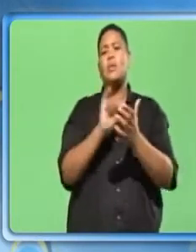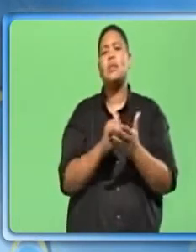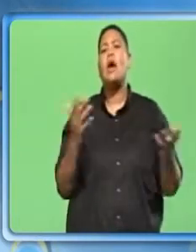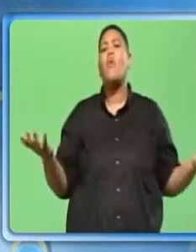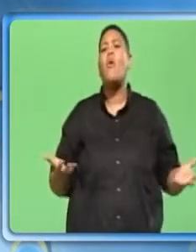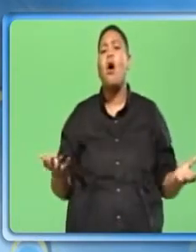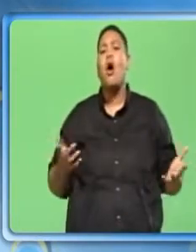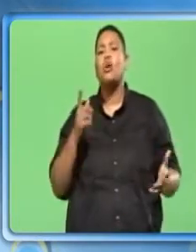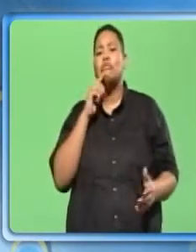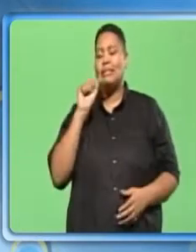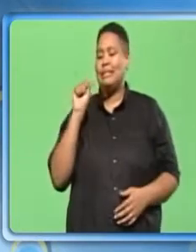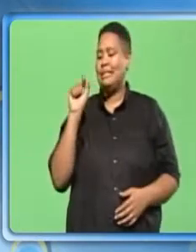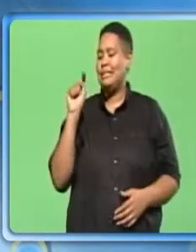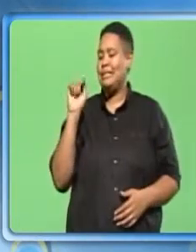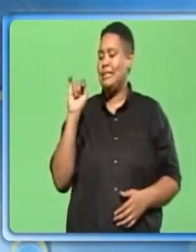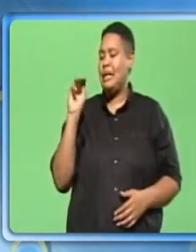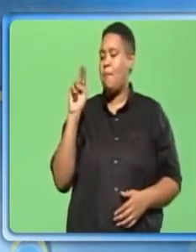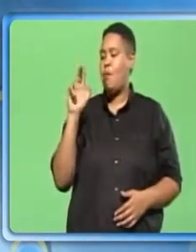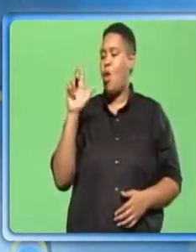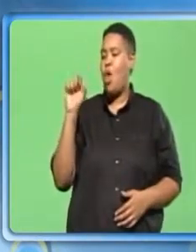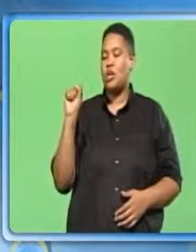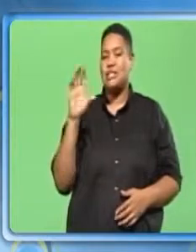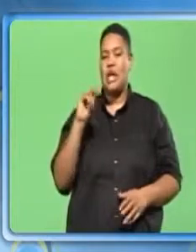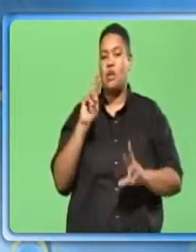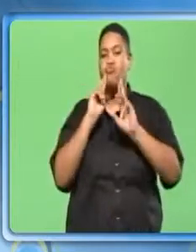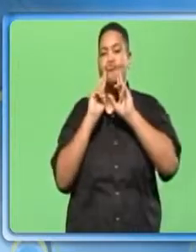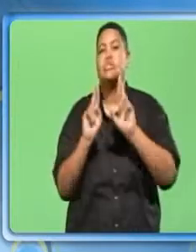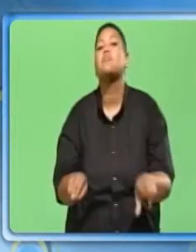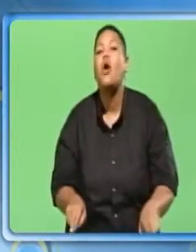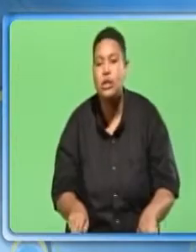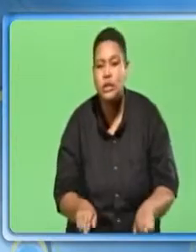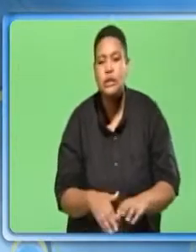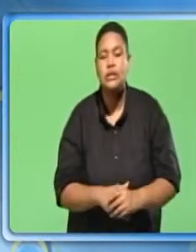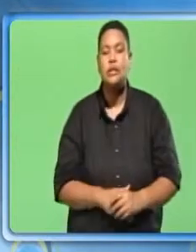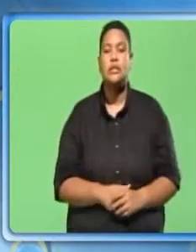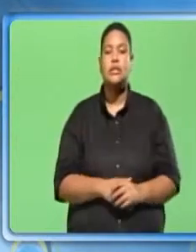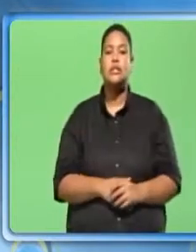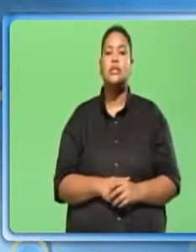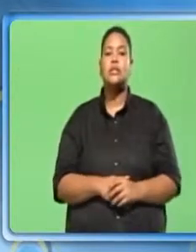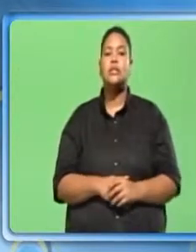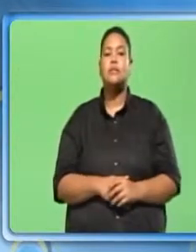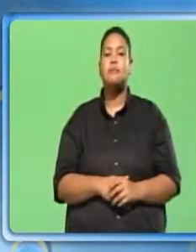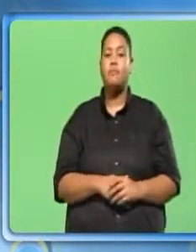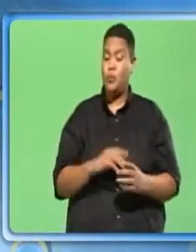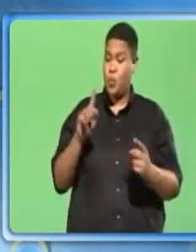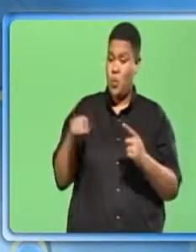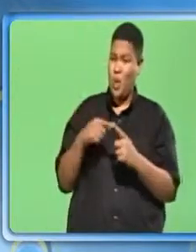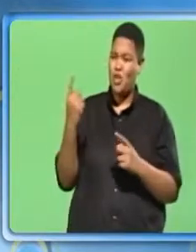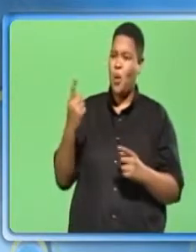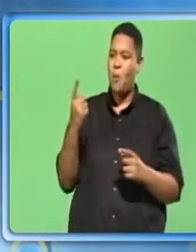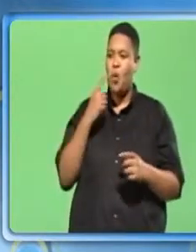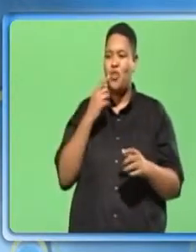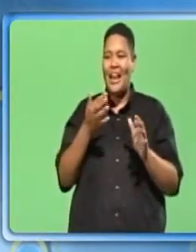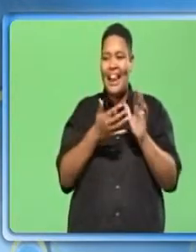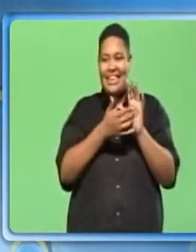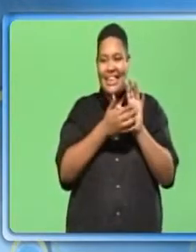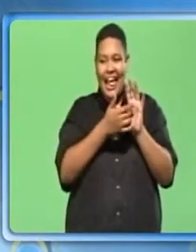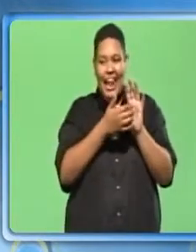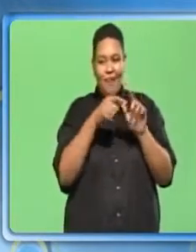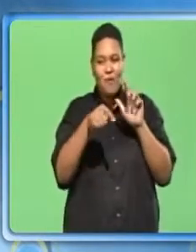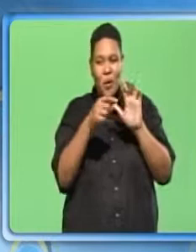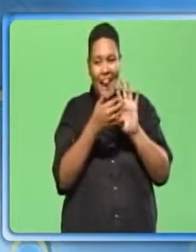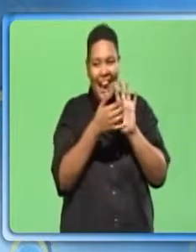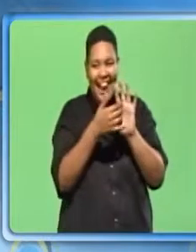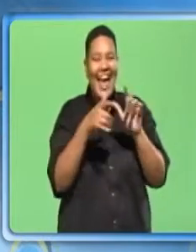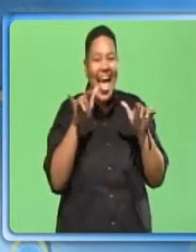are stimulus and response. When someone is tickled at the sole of their feet